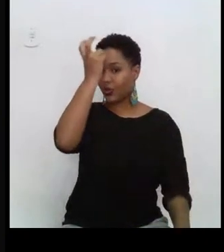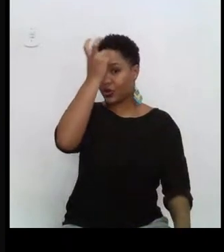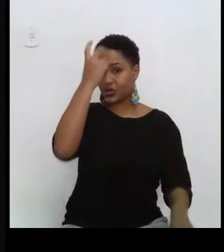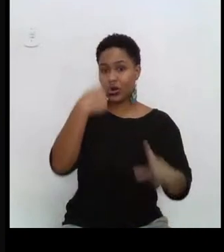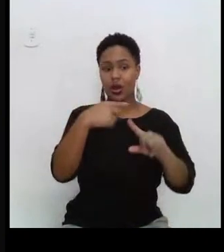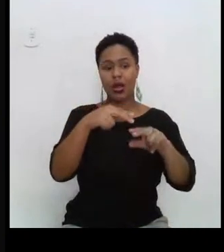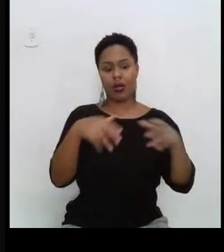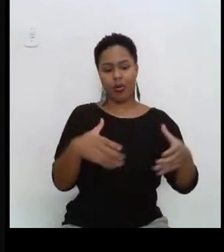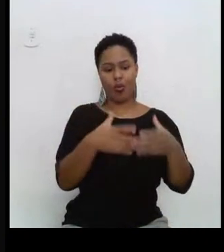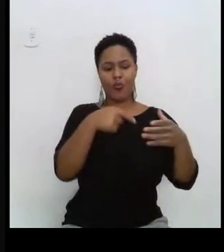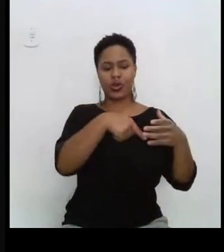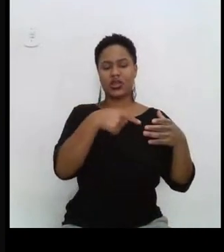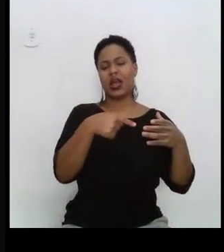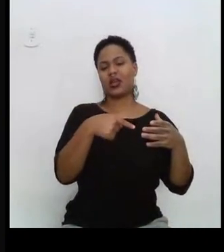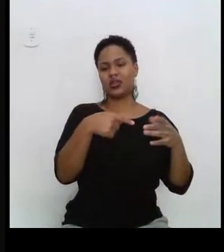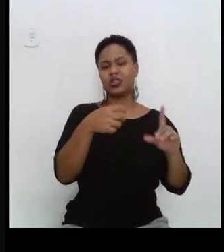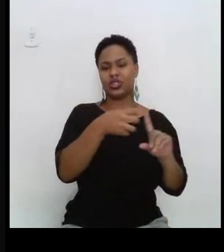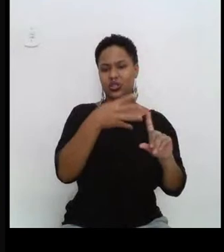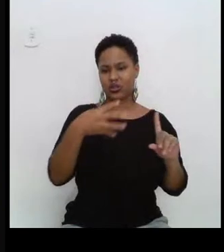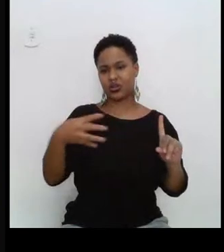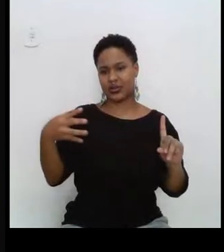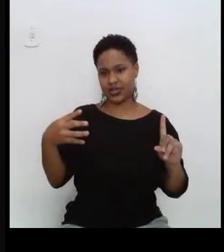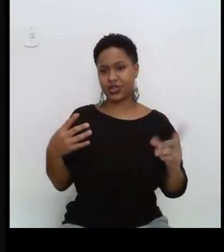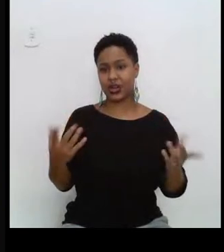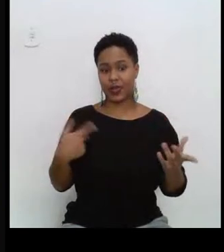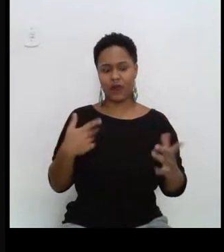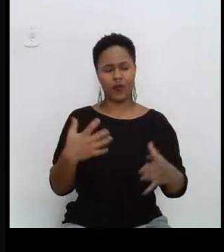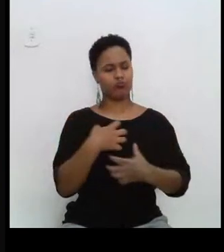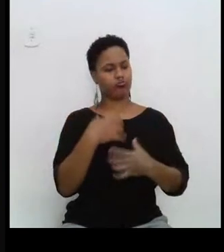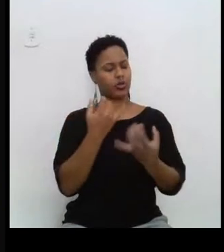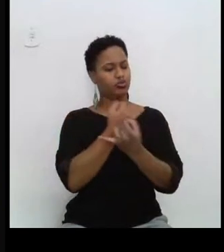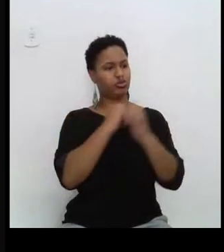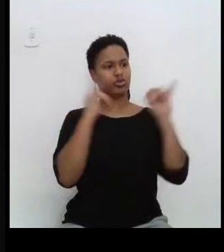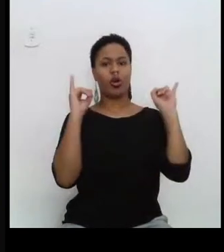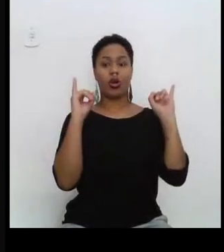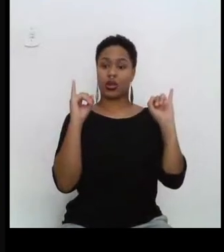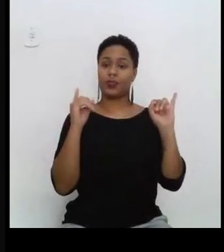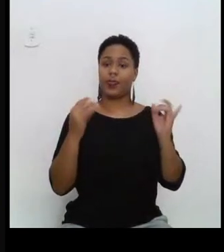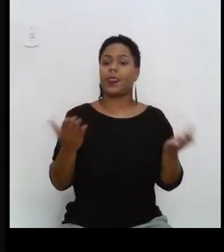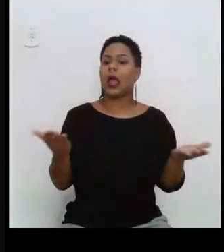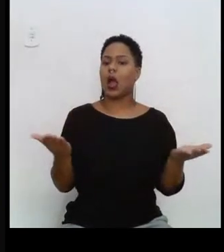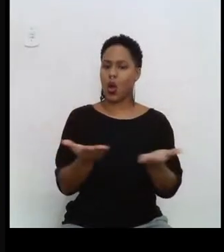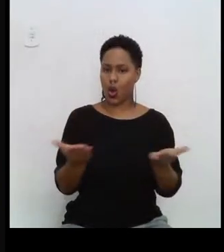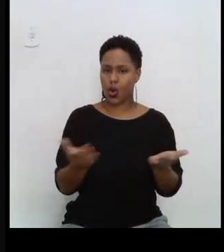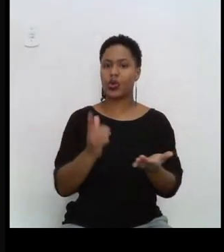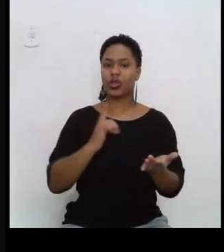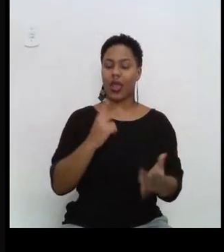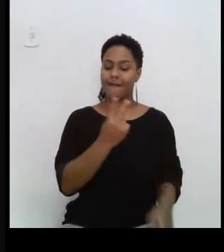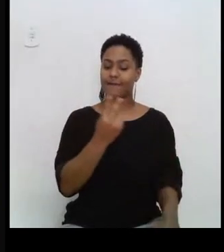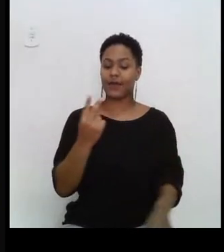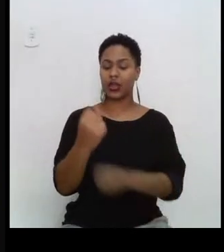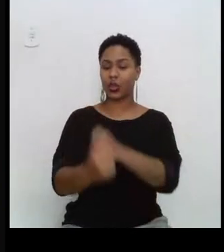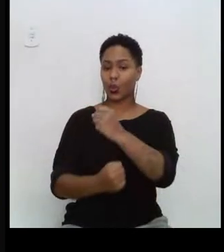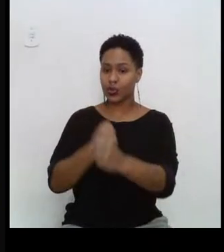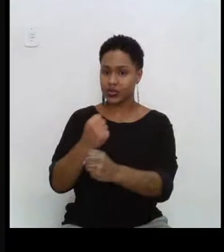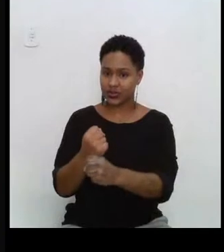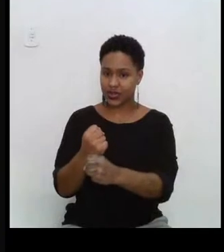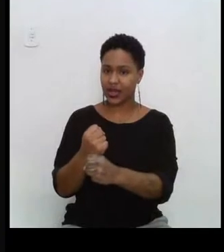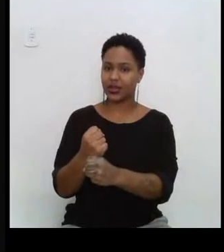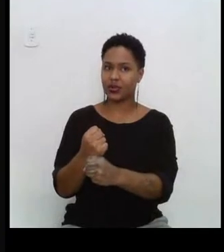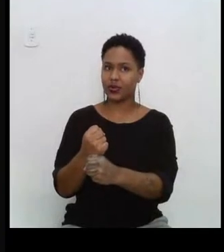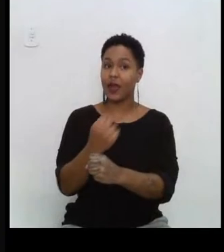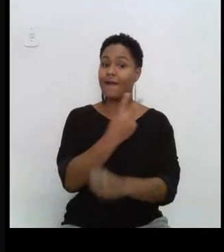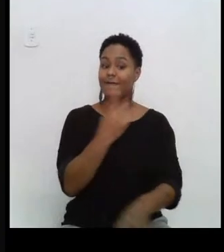the sea and Mark Sweet Tour Universe of the treatment And